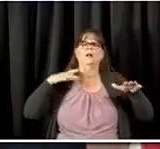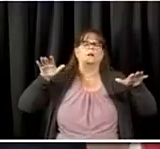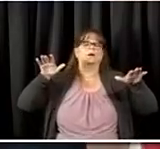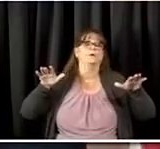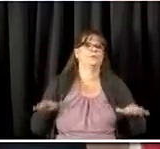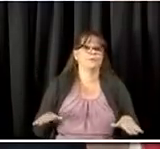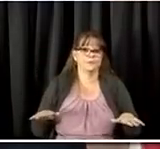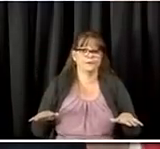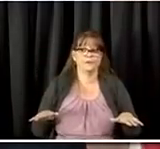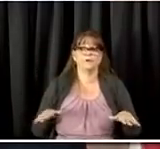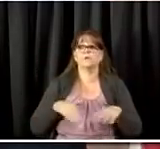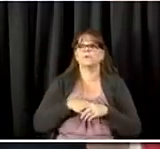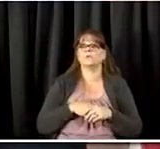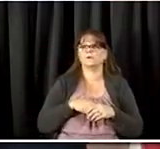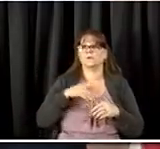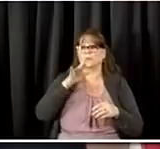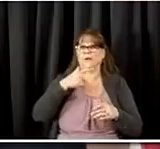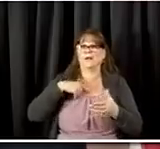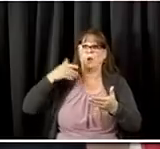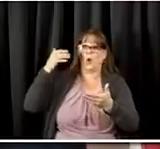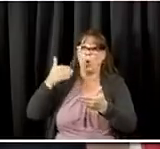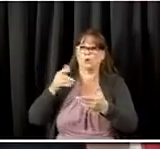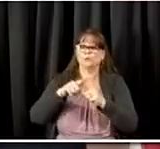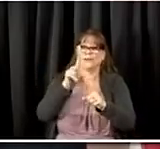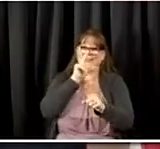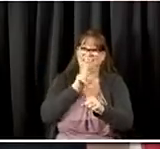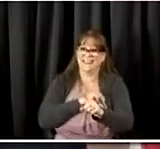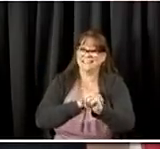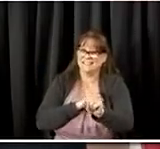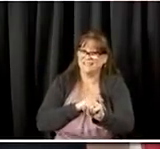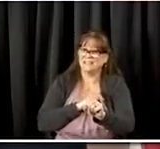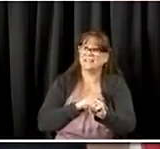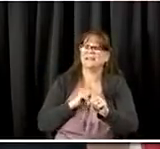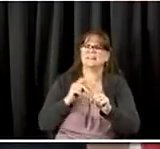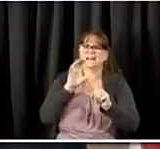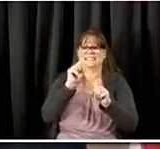again emphasize the importance of celebrating